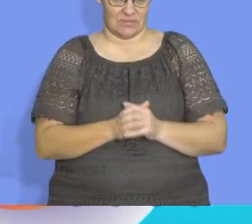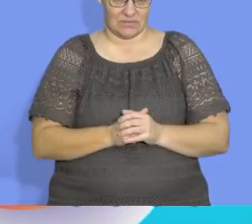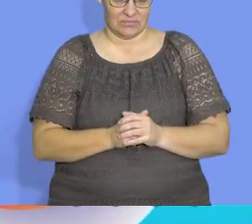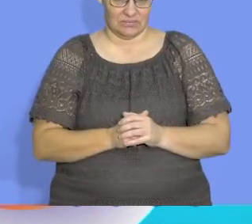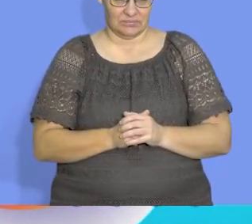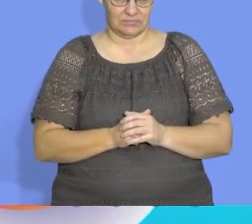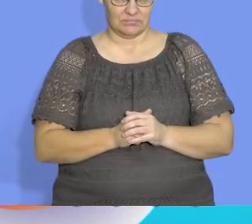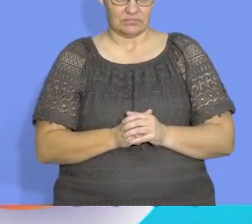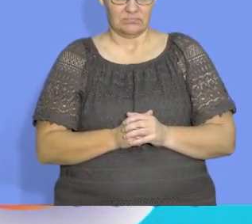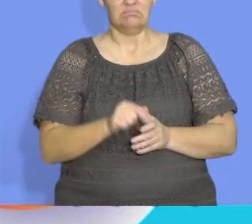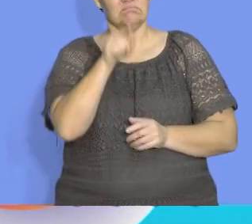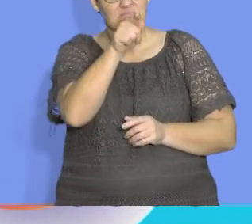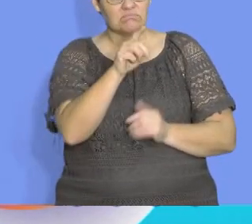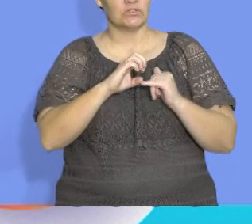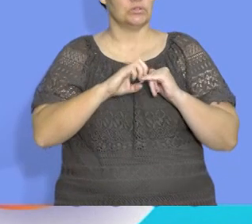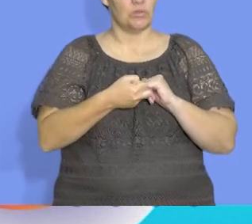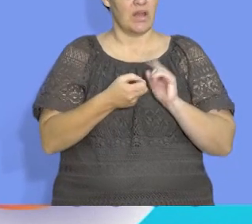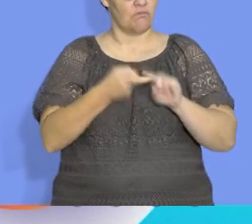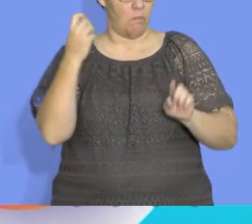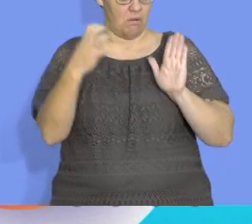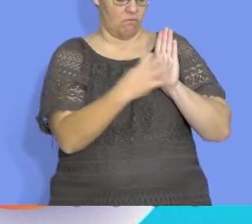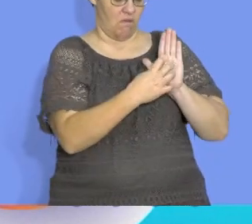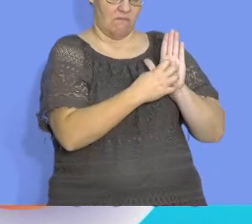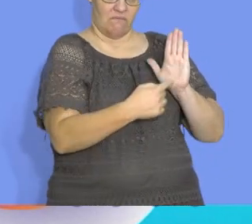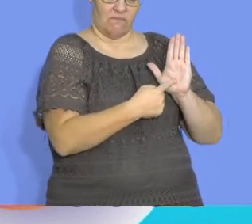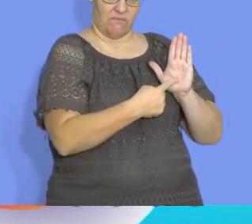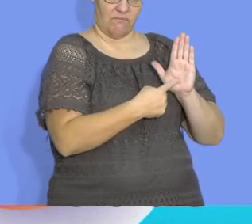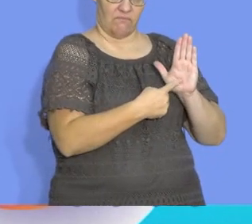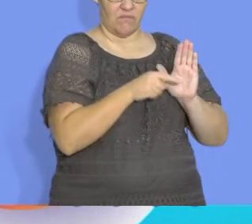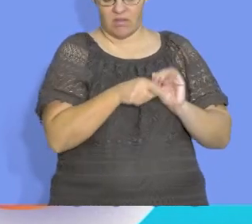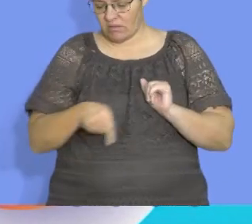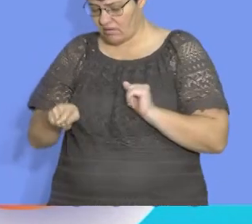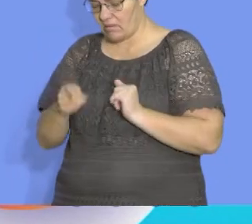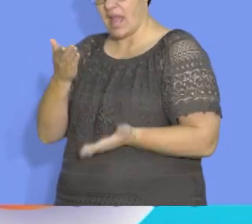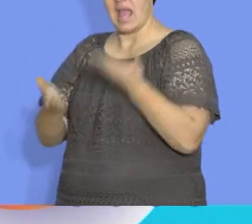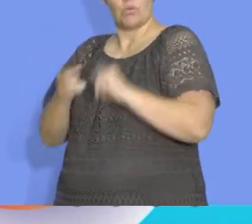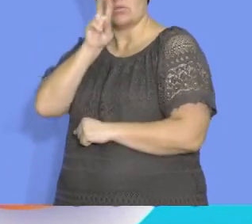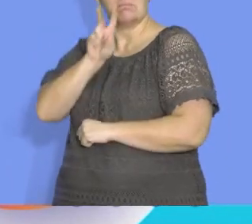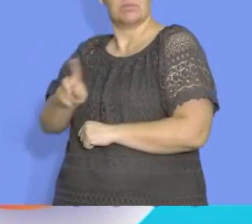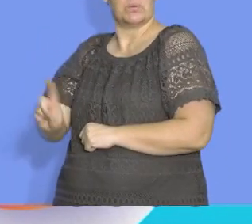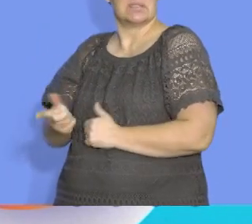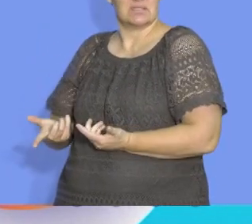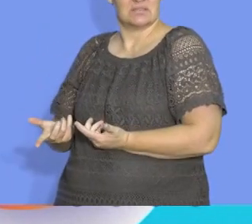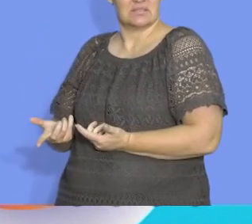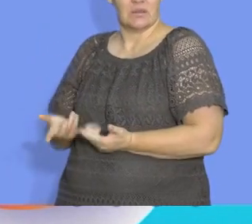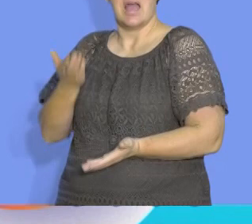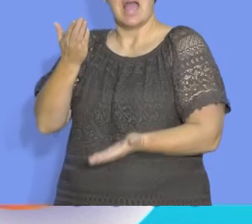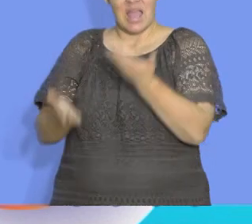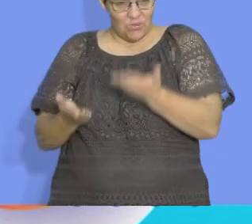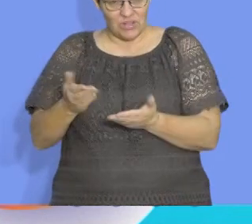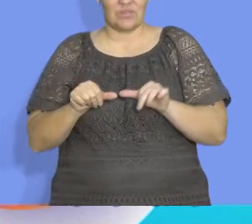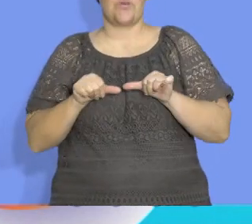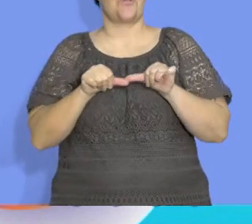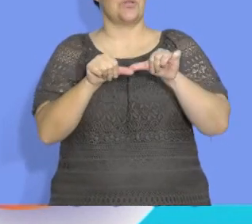now I want us to try and go from this graph to what the equation would look like. Yes, we've got an equation for